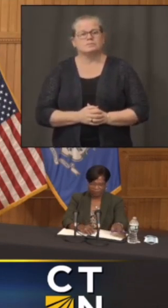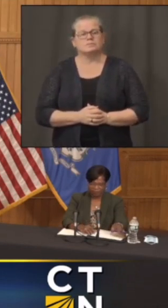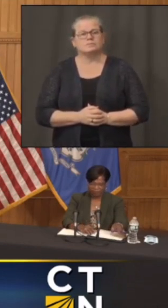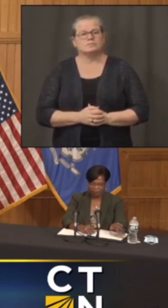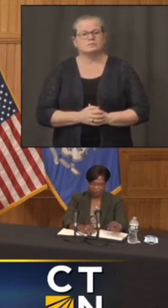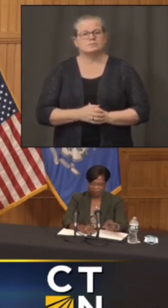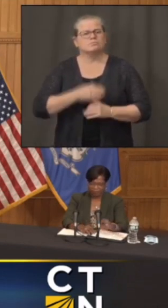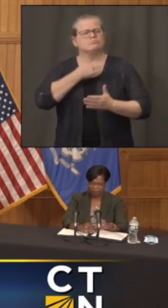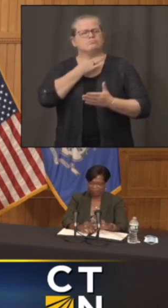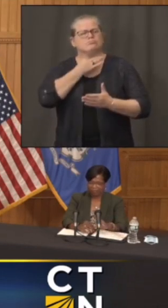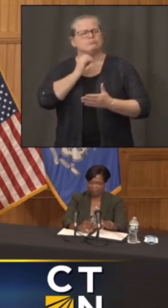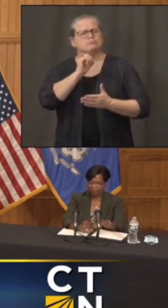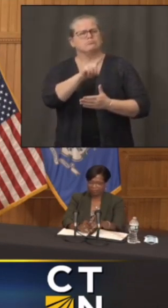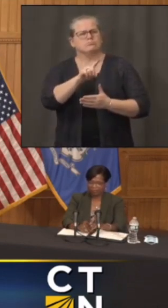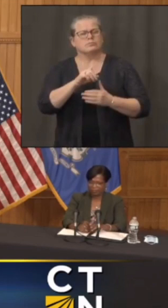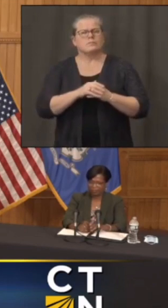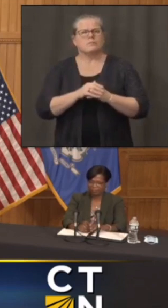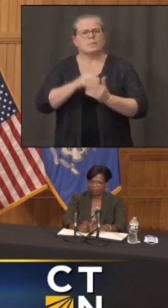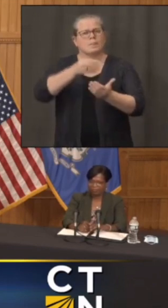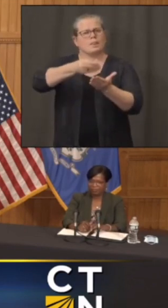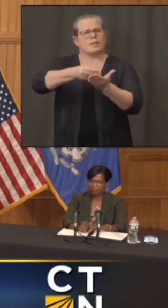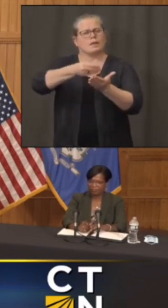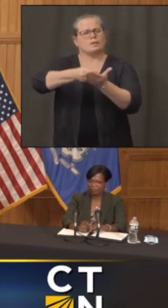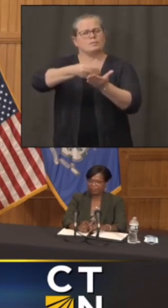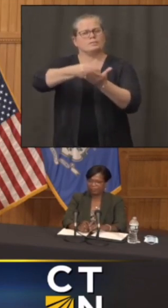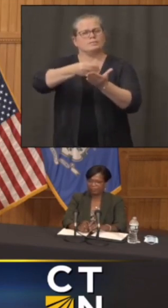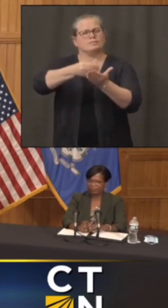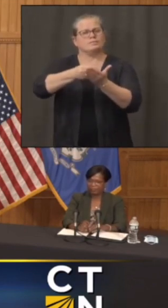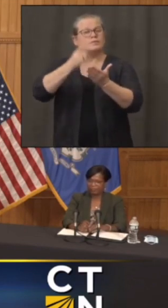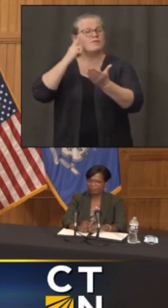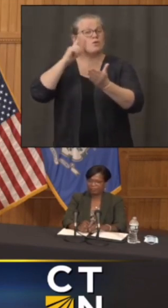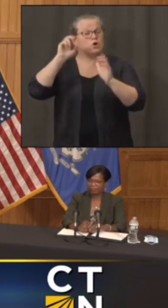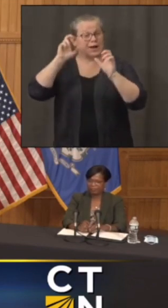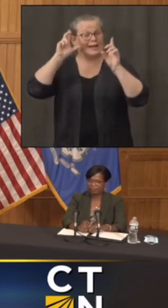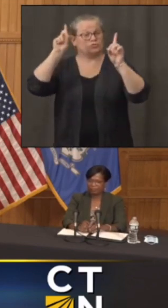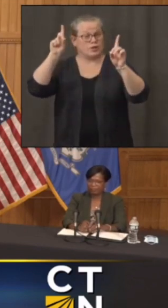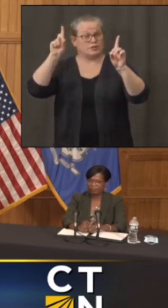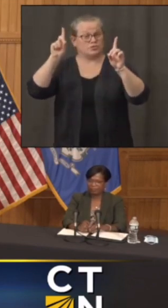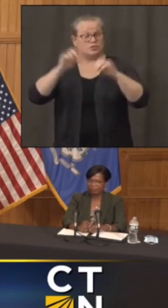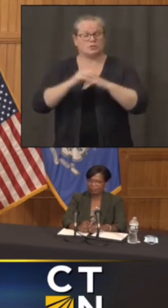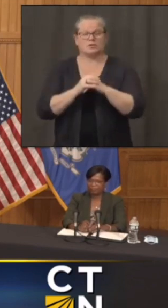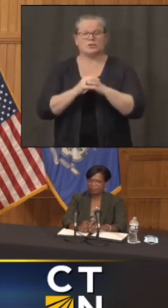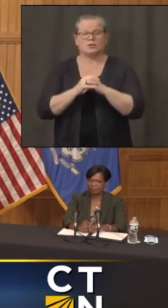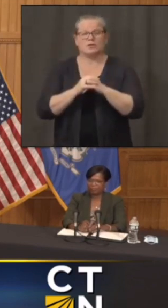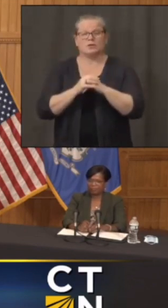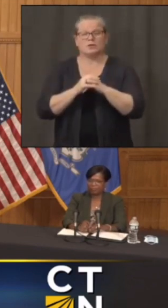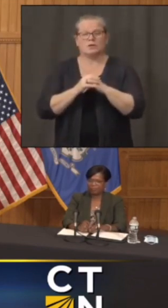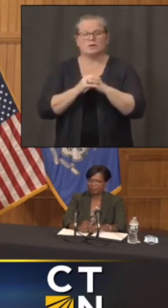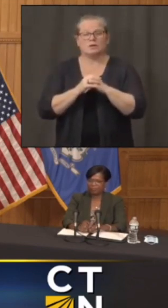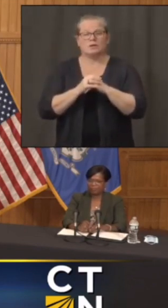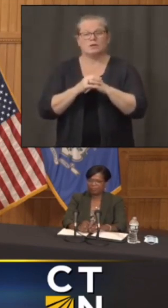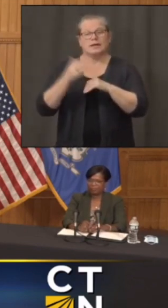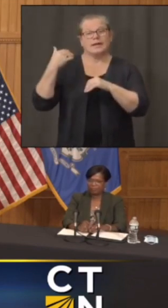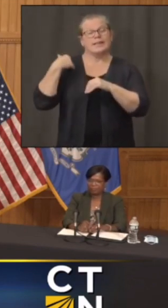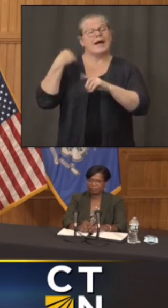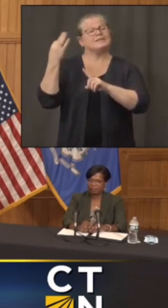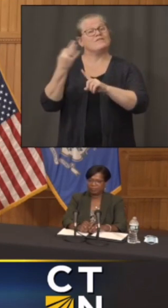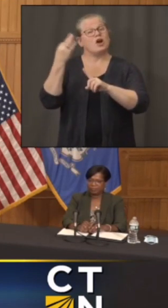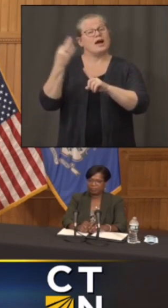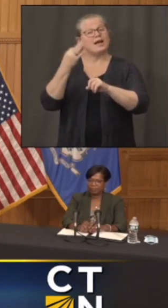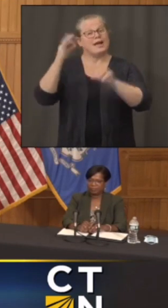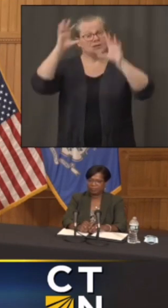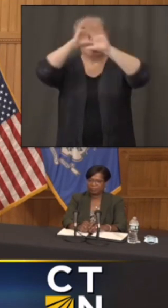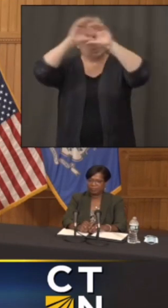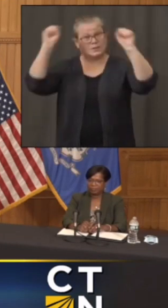education funding, particularly. Superintendents were informed last Friday how much coronavirus relief funding they'd be